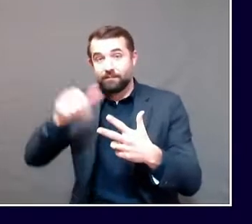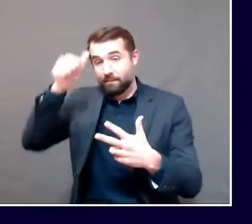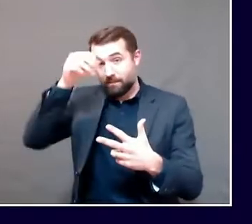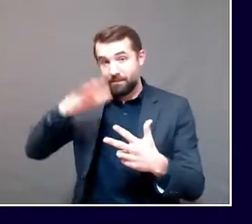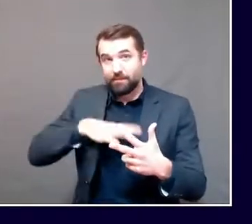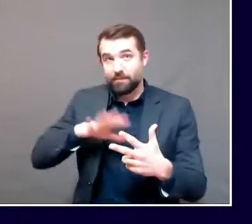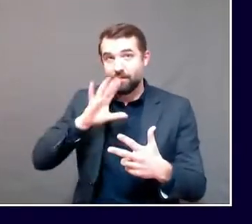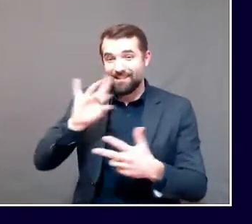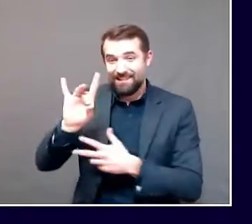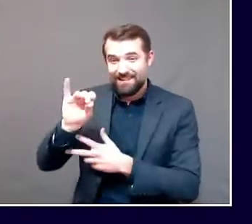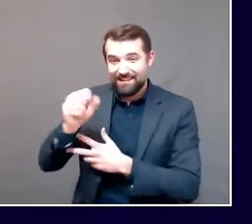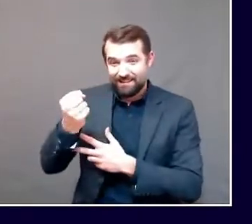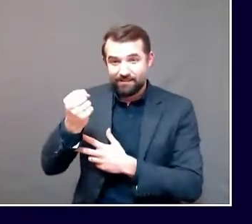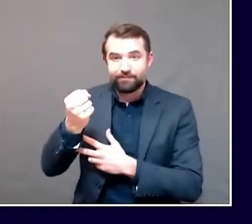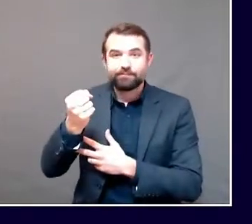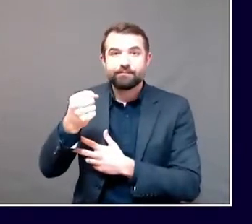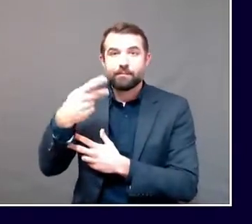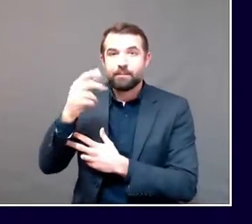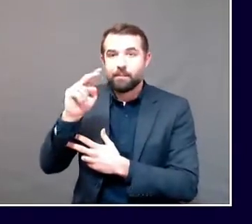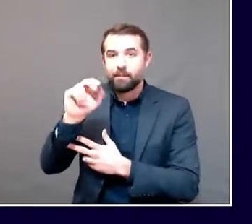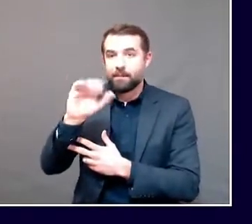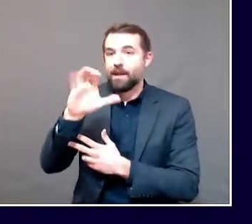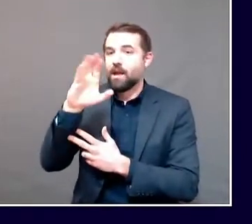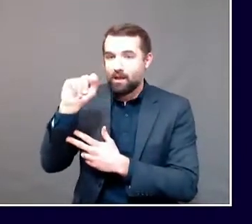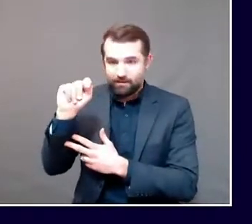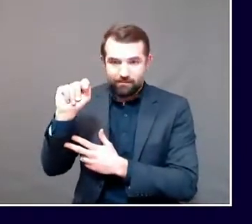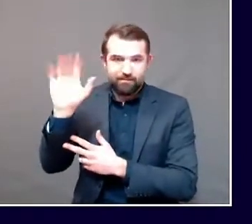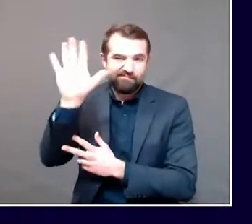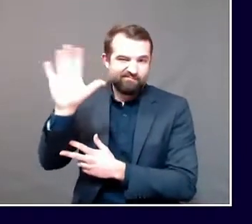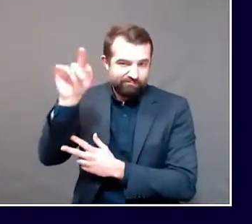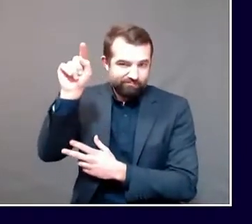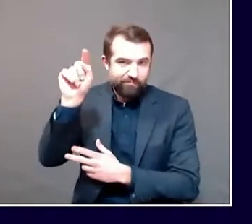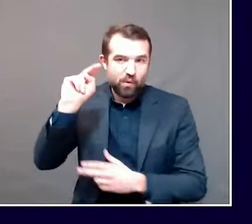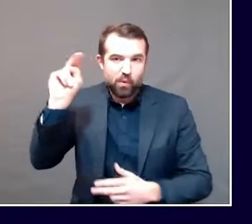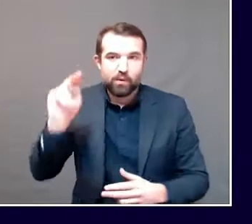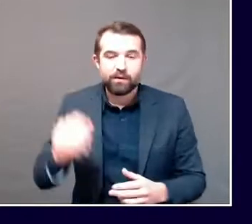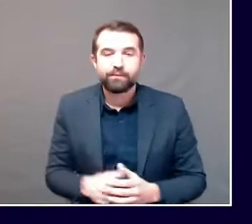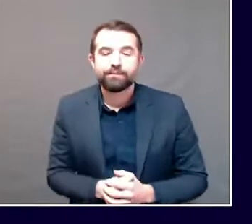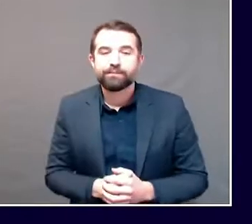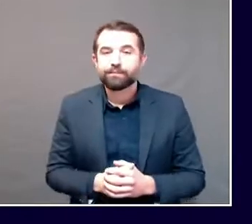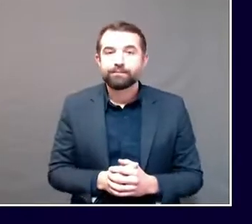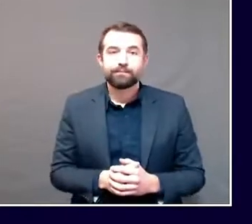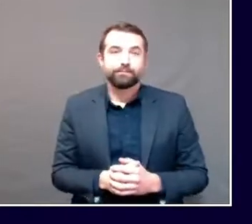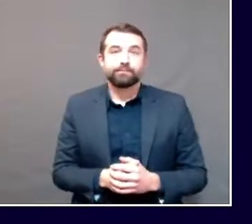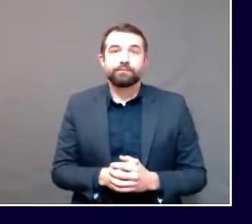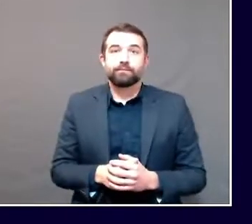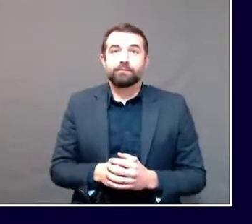of whom were from Penobscot counties. Their passings marked the 370th,